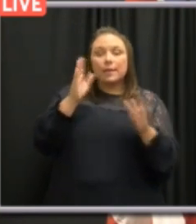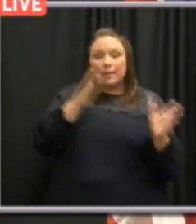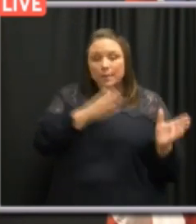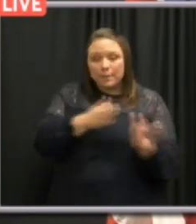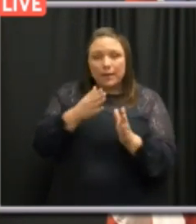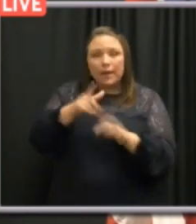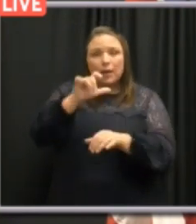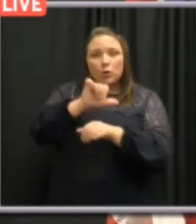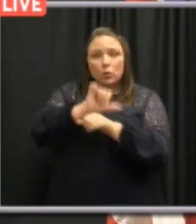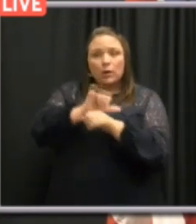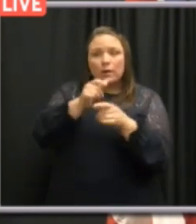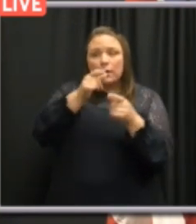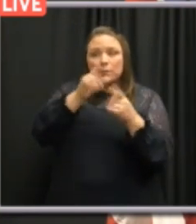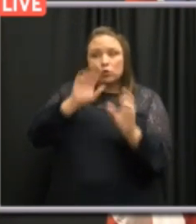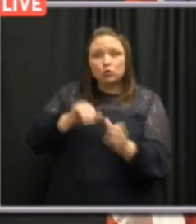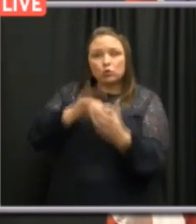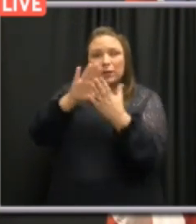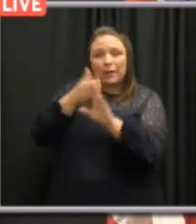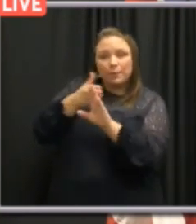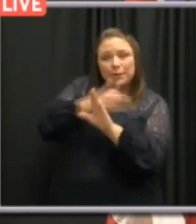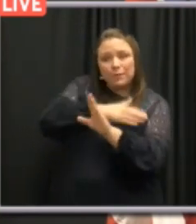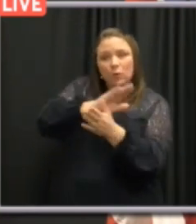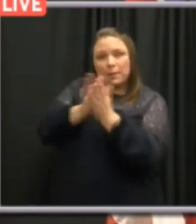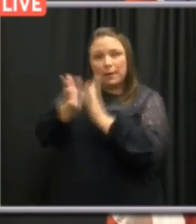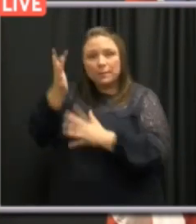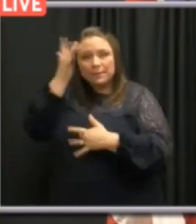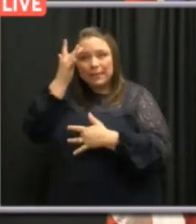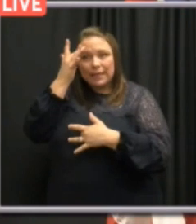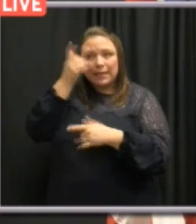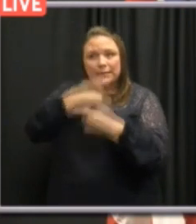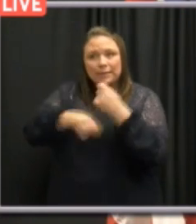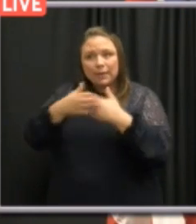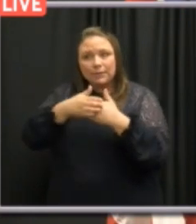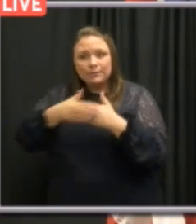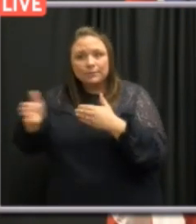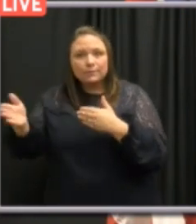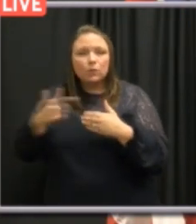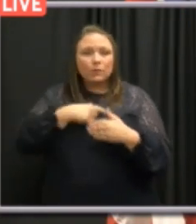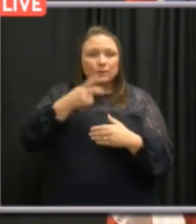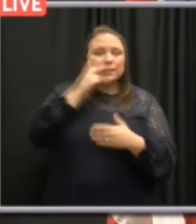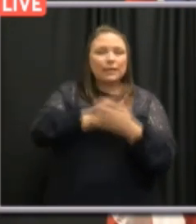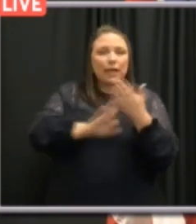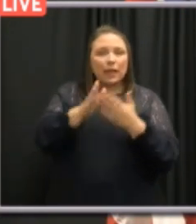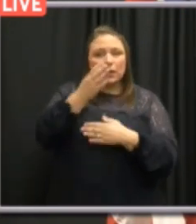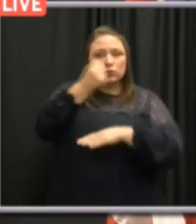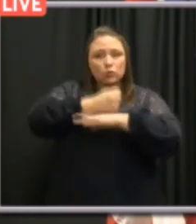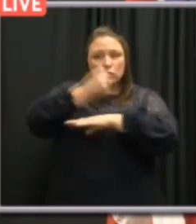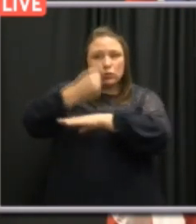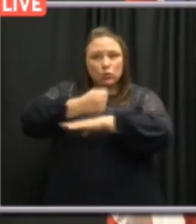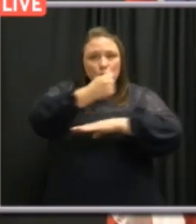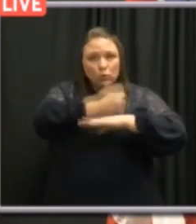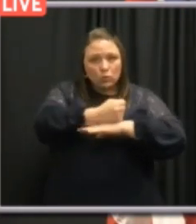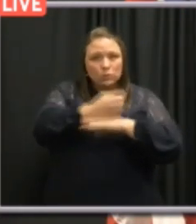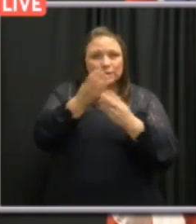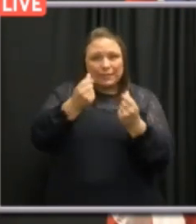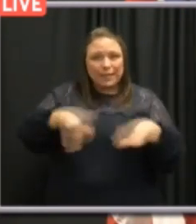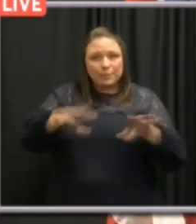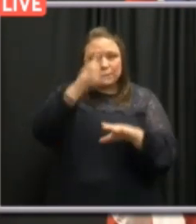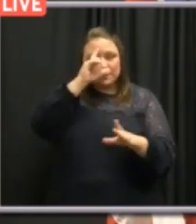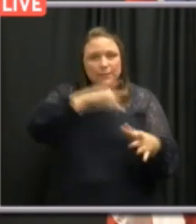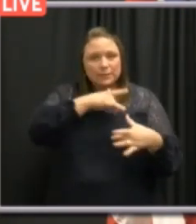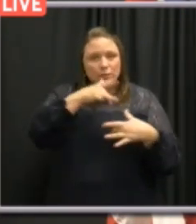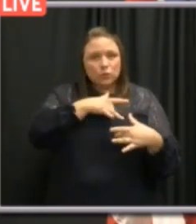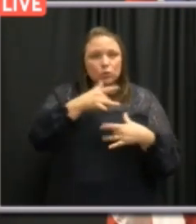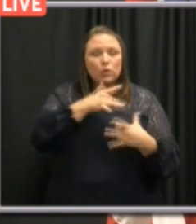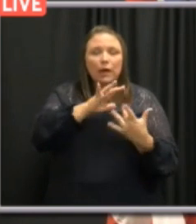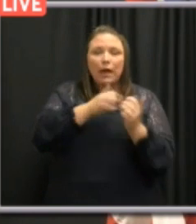are working on to address this? We've seen colleges close their campuses because of this concern.